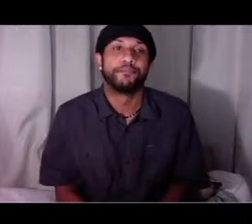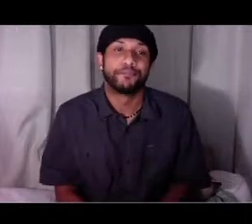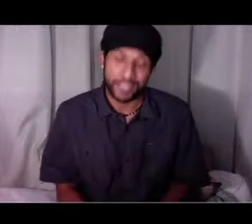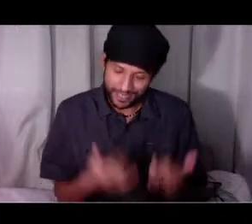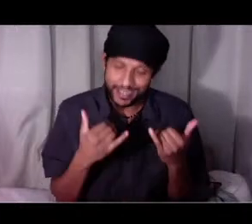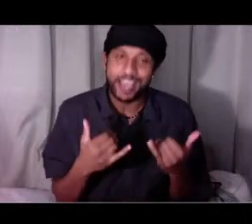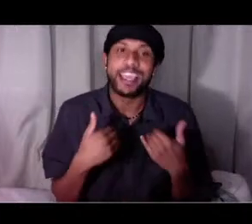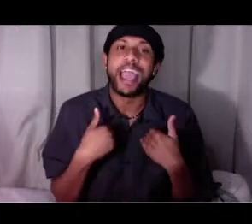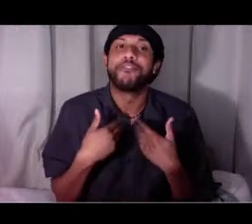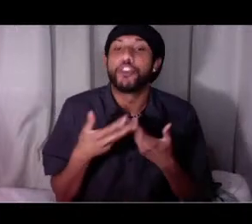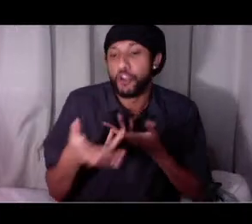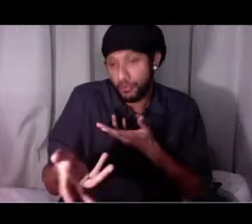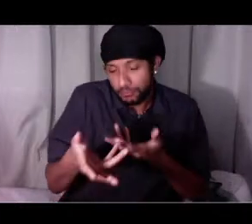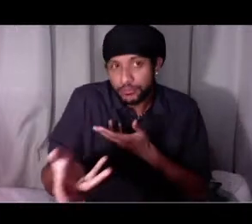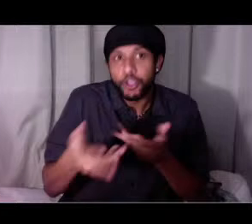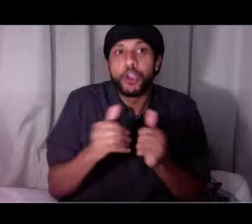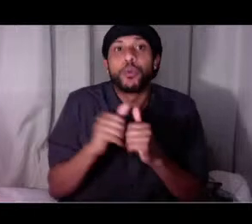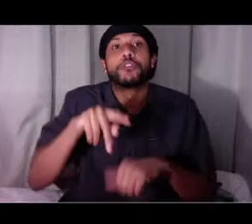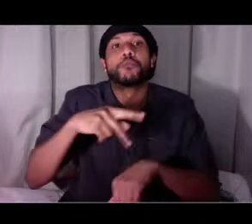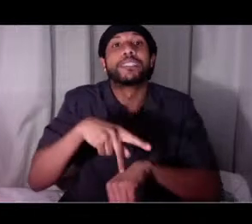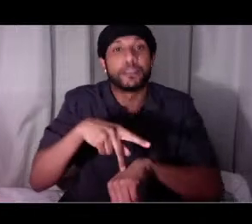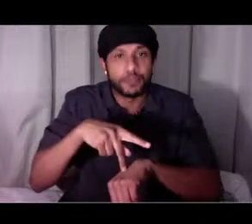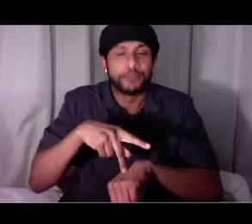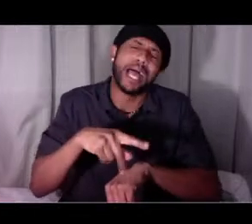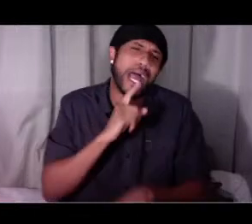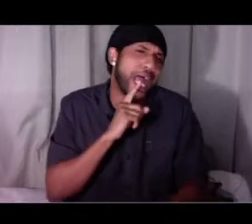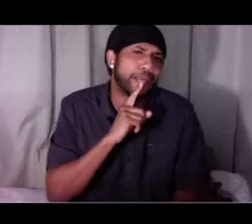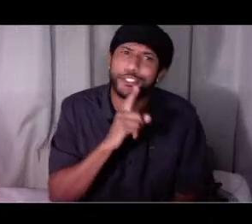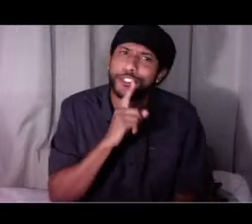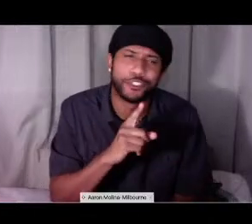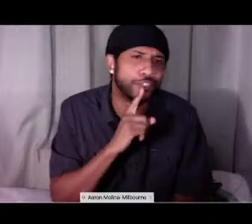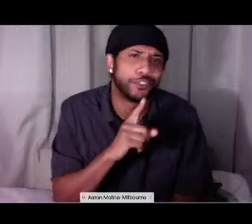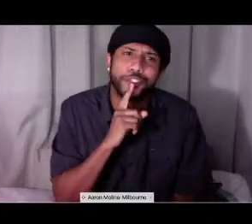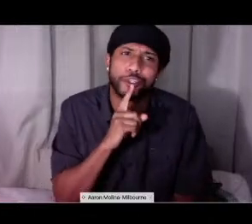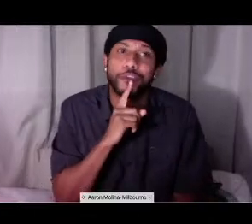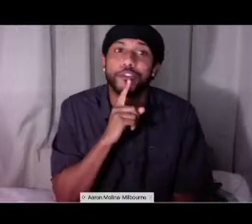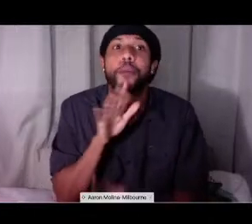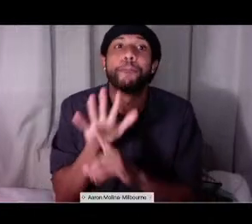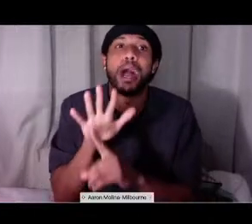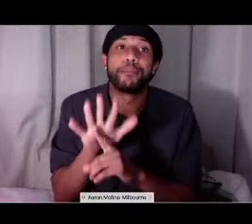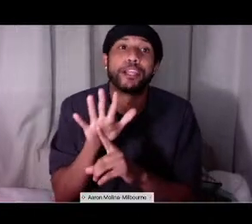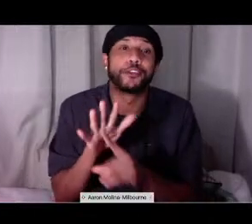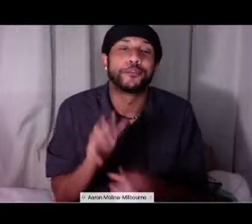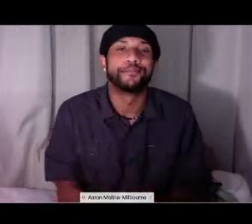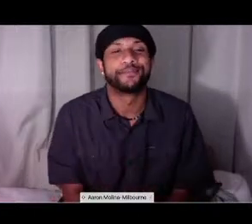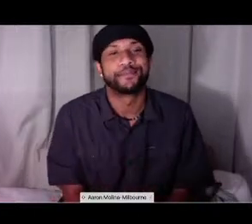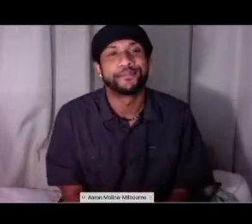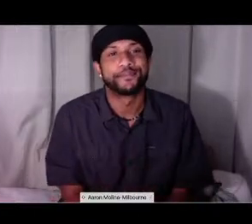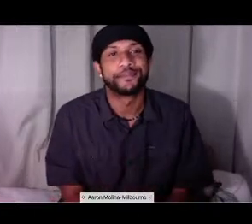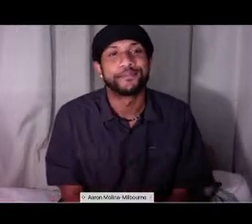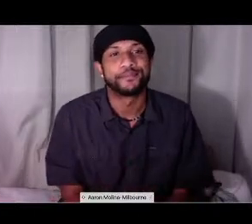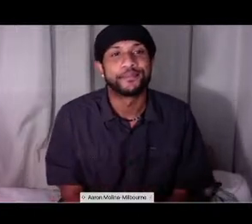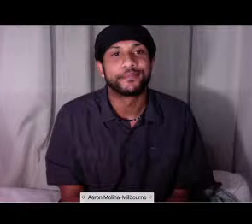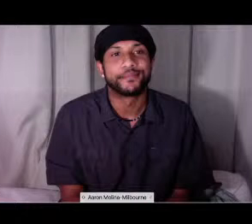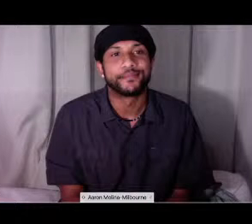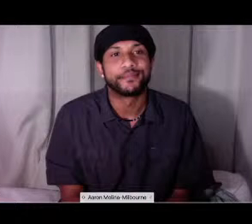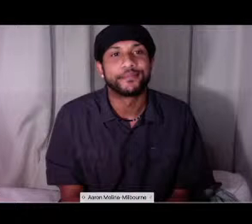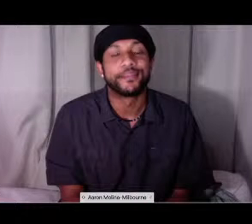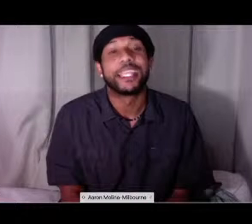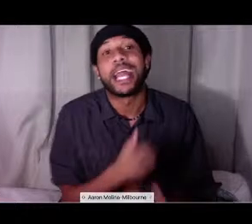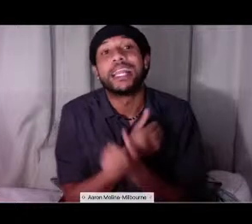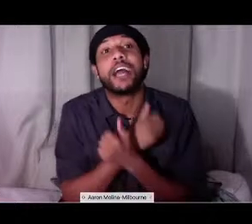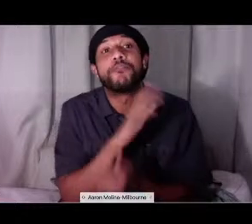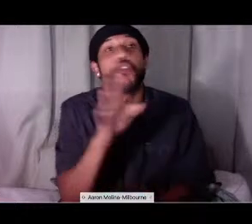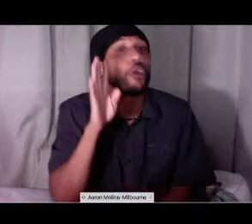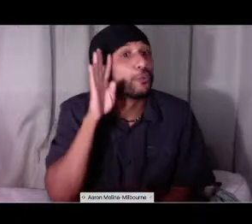heart tohe heart with your principal um so I'm sure those are very very popular um and I I just um love your